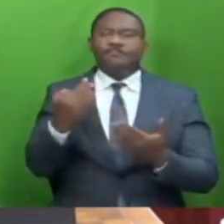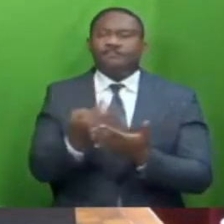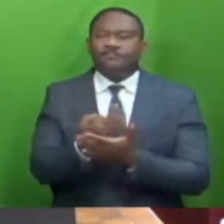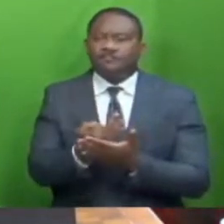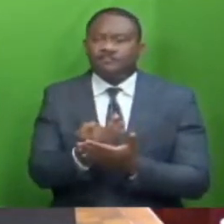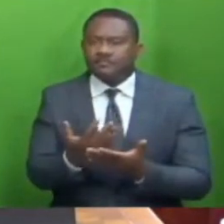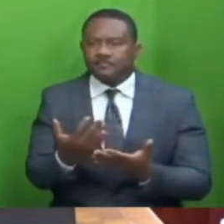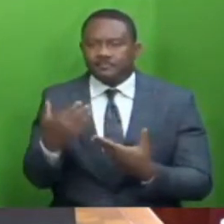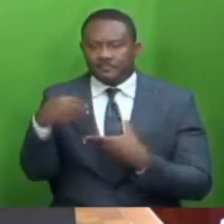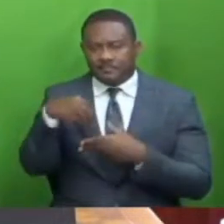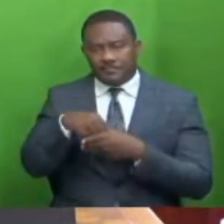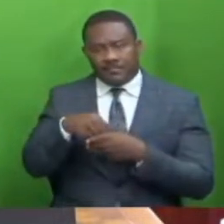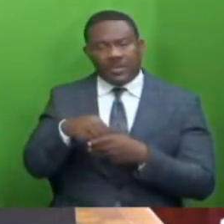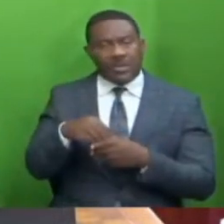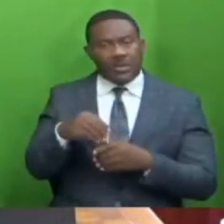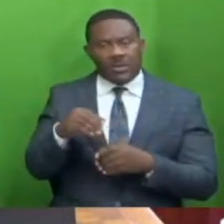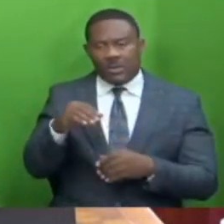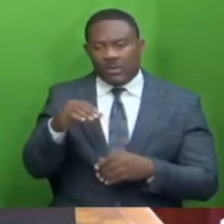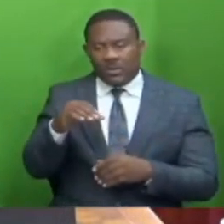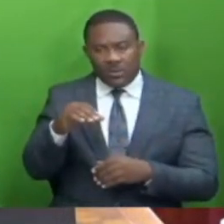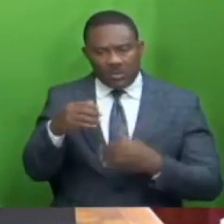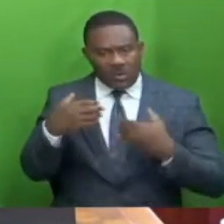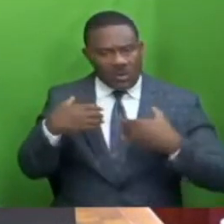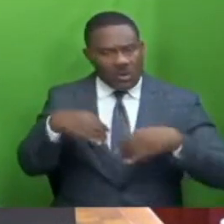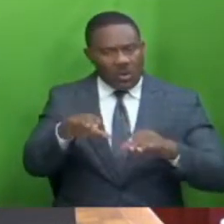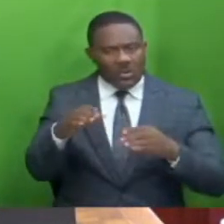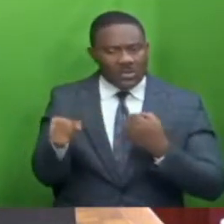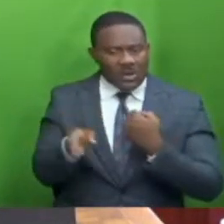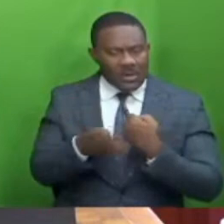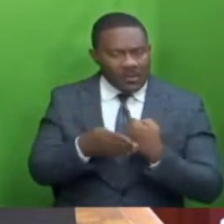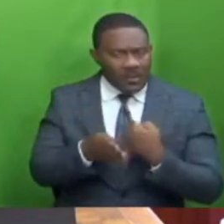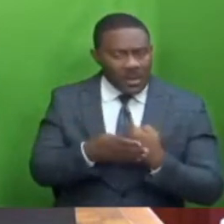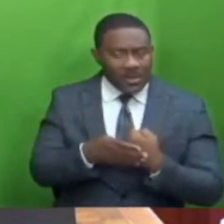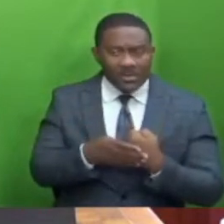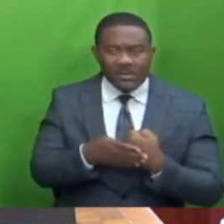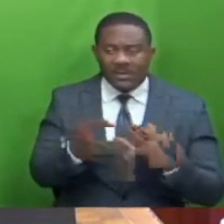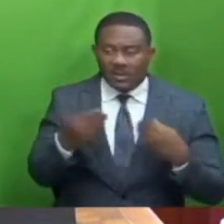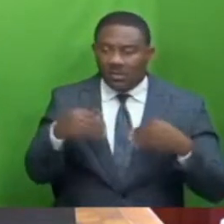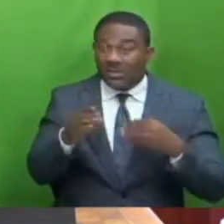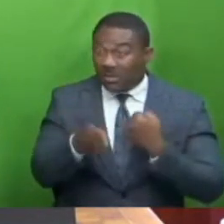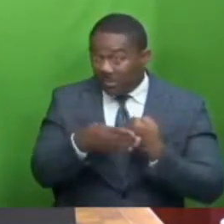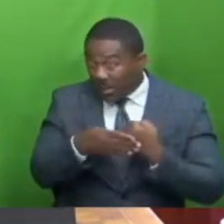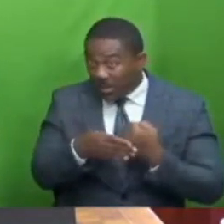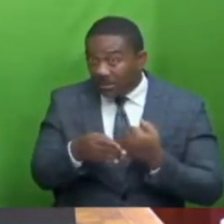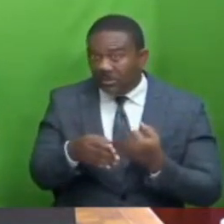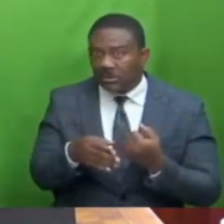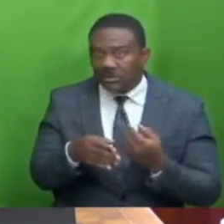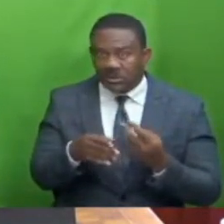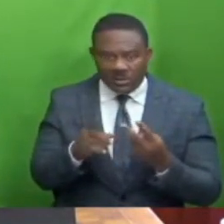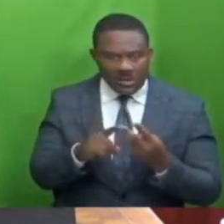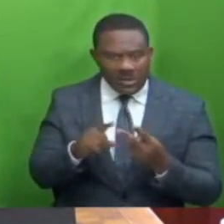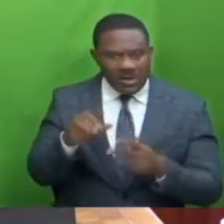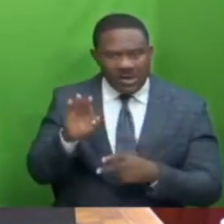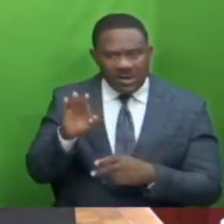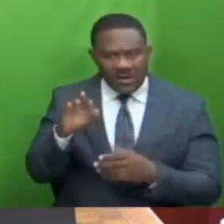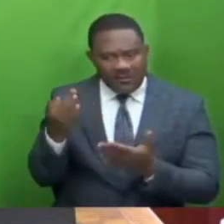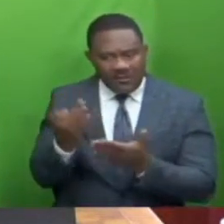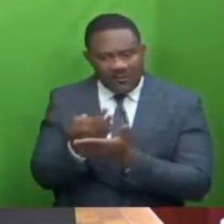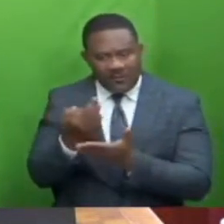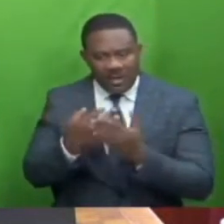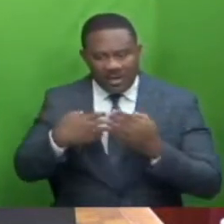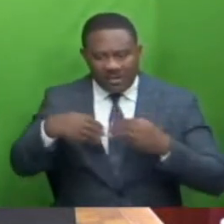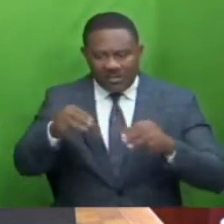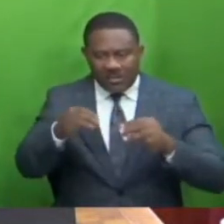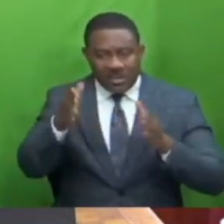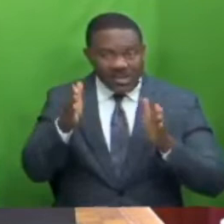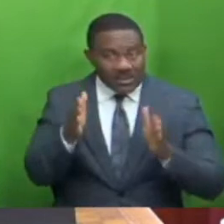comprising commercial banks, special deposit-taking institutions, insurance sector, and fund managers participated significantly